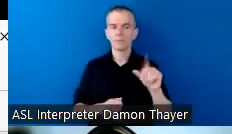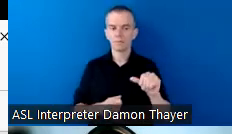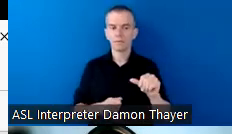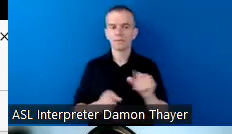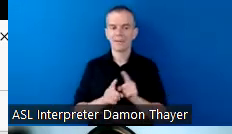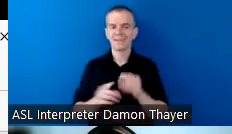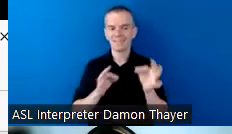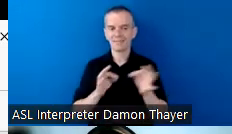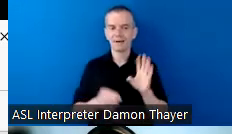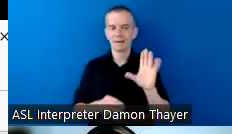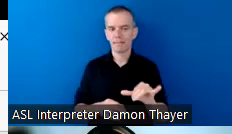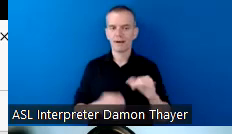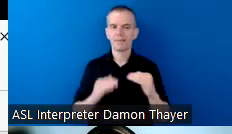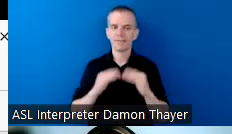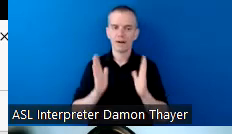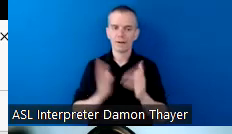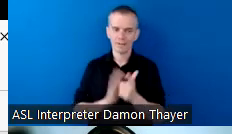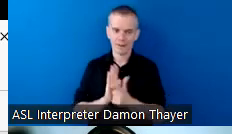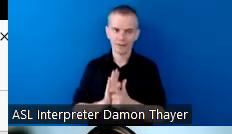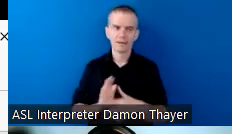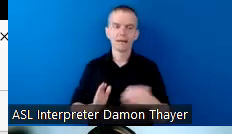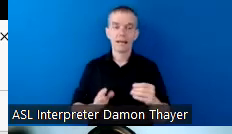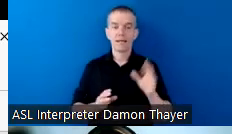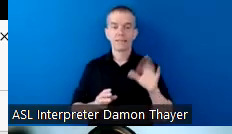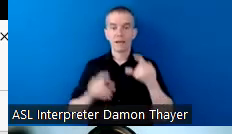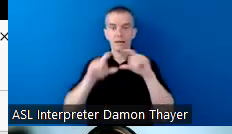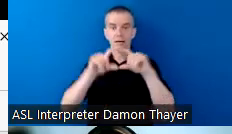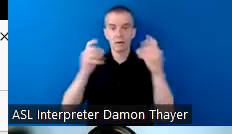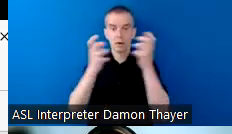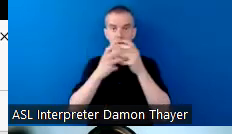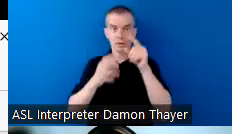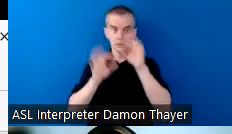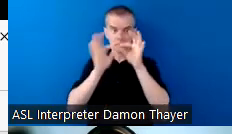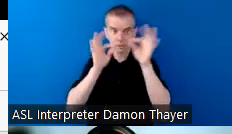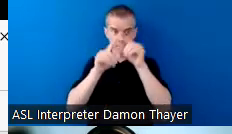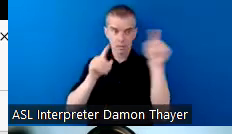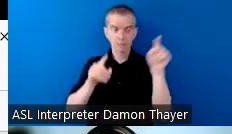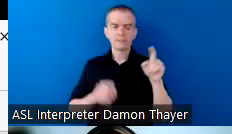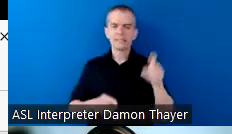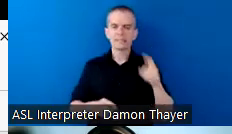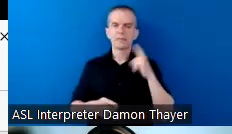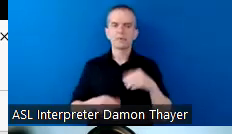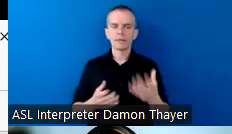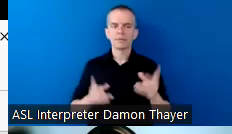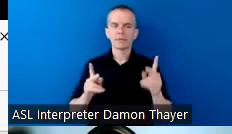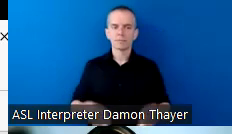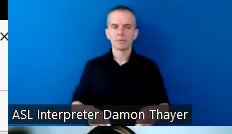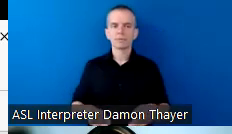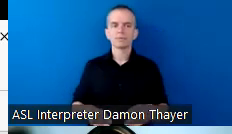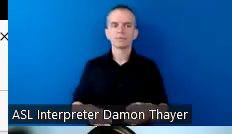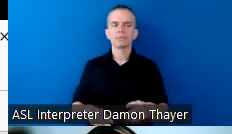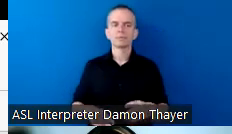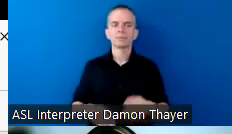defined by the Fair Housing Act, and that the above stated reasonable accommodation is necessary to afford the person's name